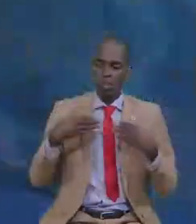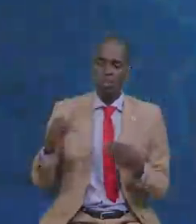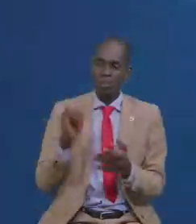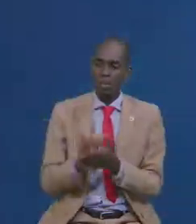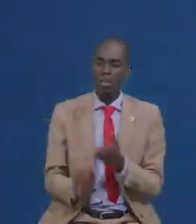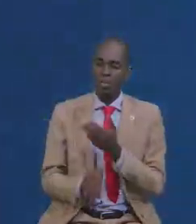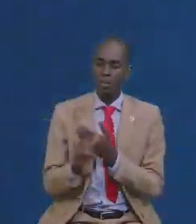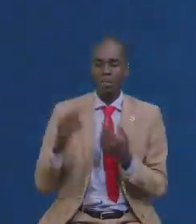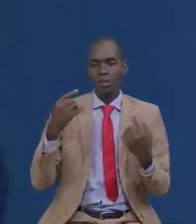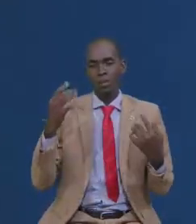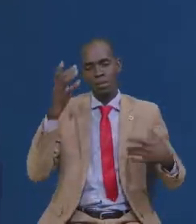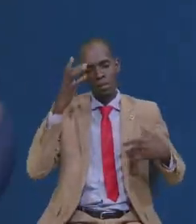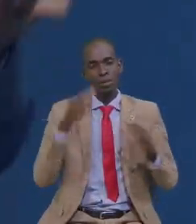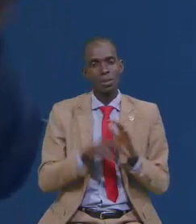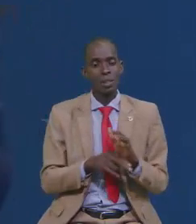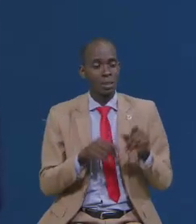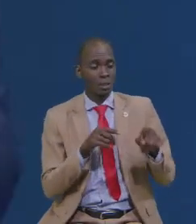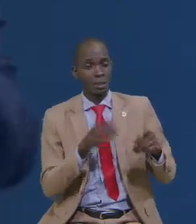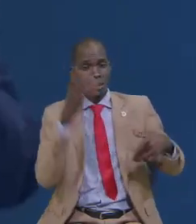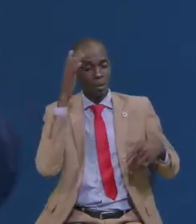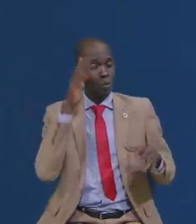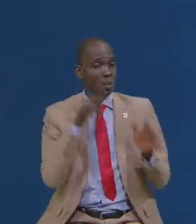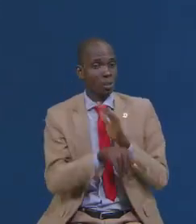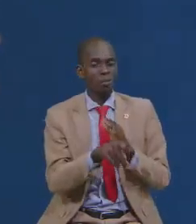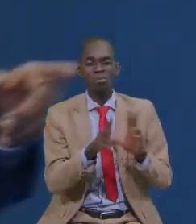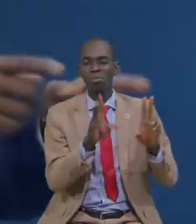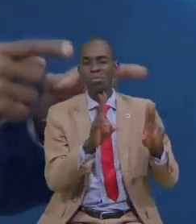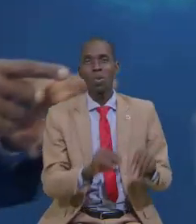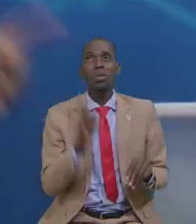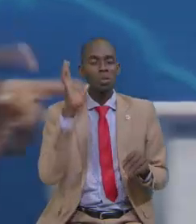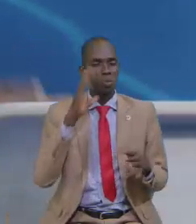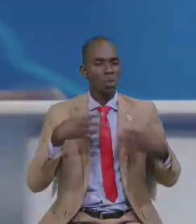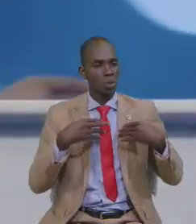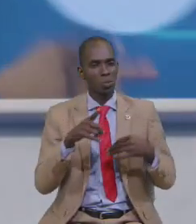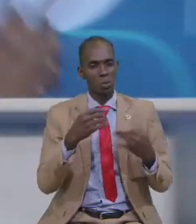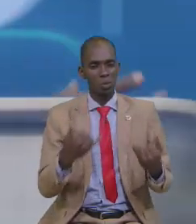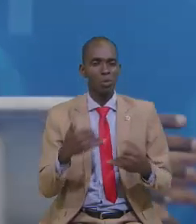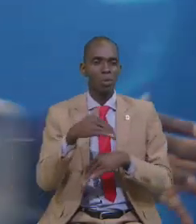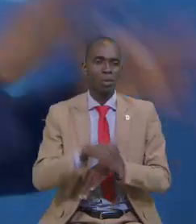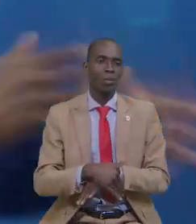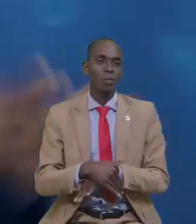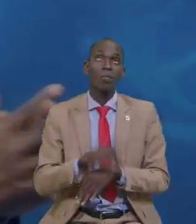the end of life. It will heal you tonight. Who healeth all